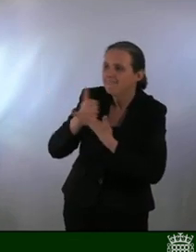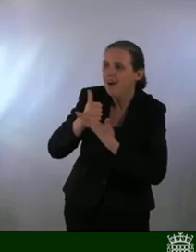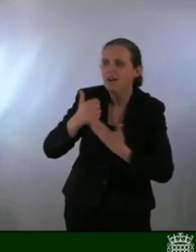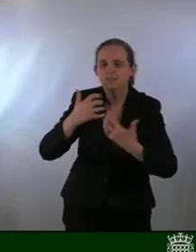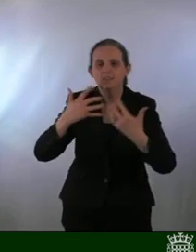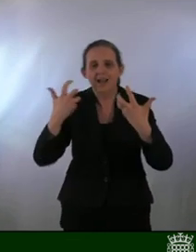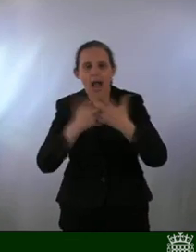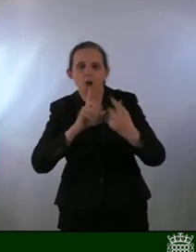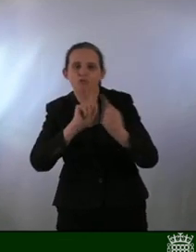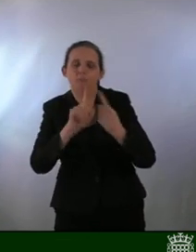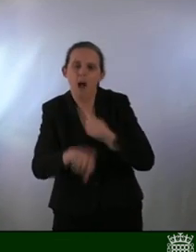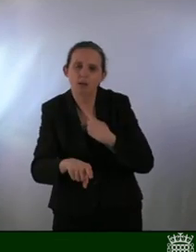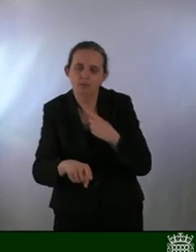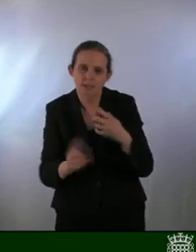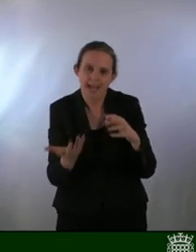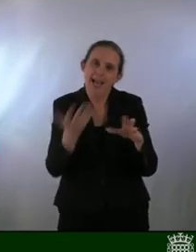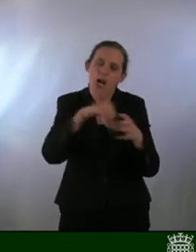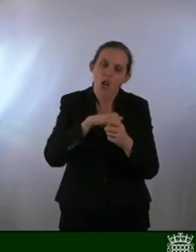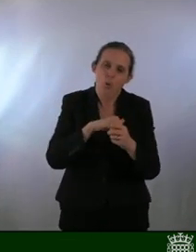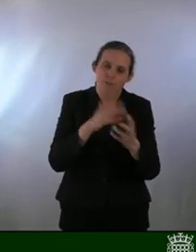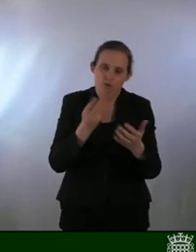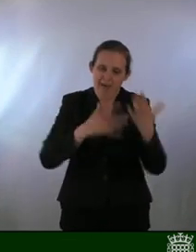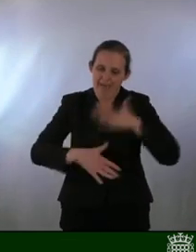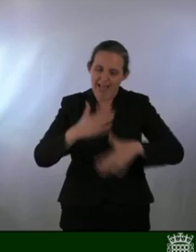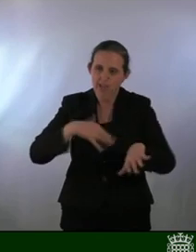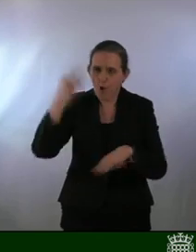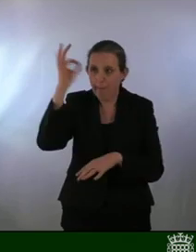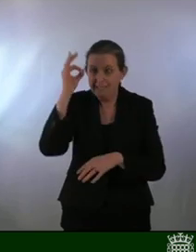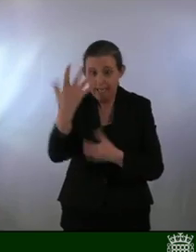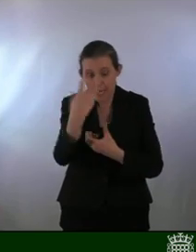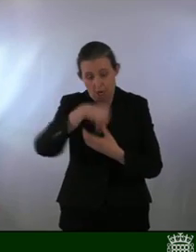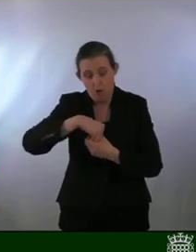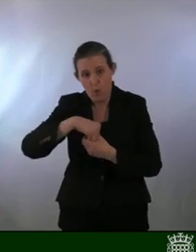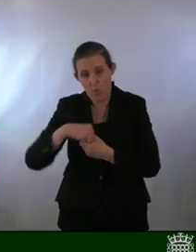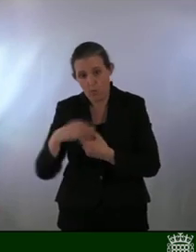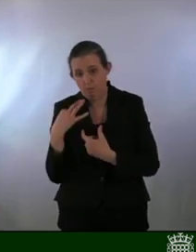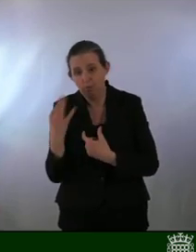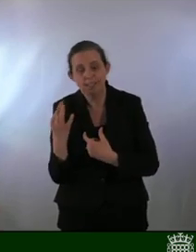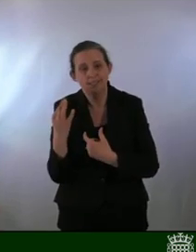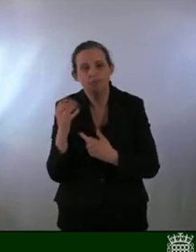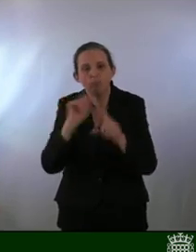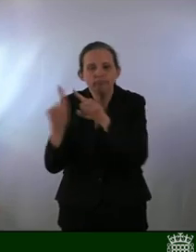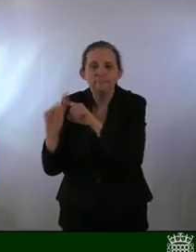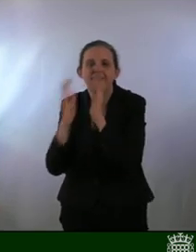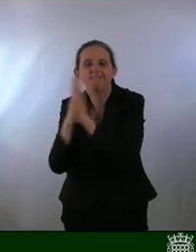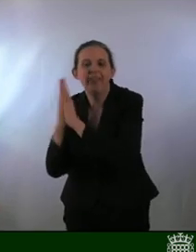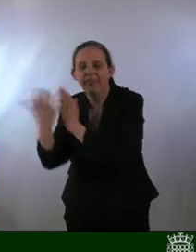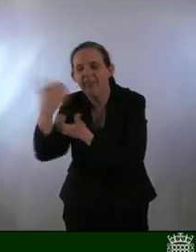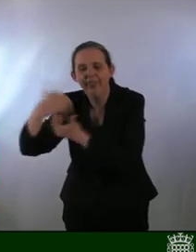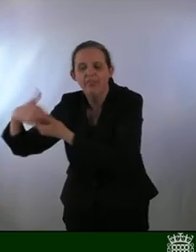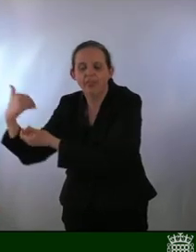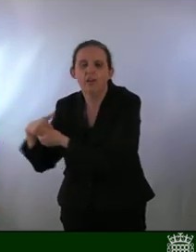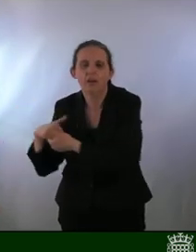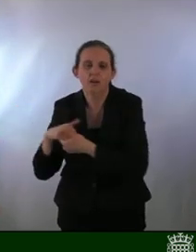including from our ethics committee, which includes representatives of the major religious faiths. And it is true that in our advice